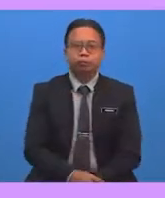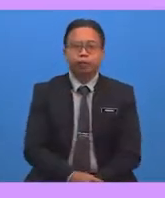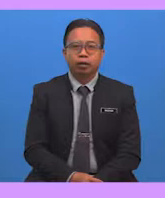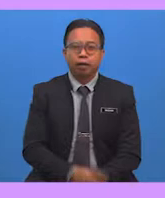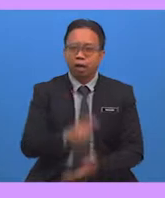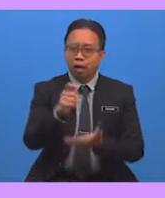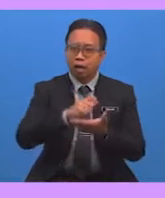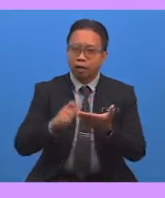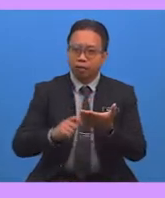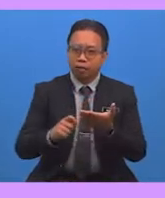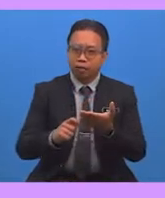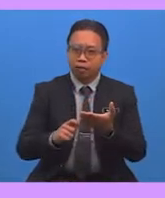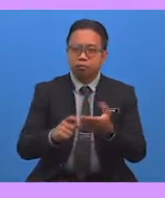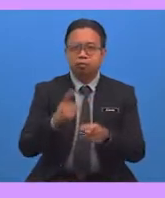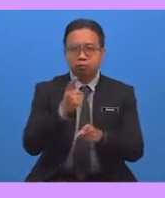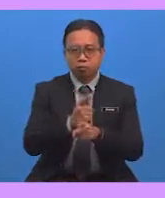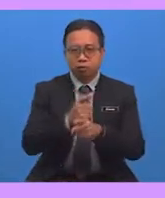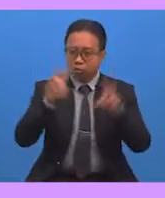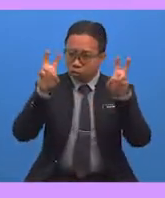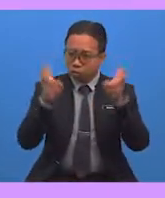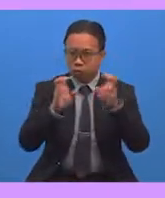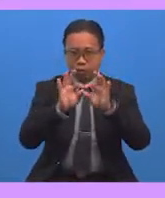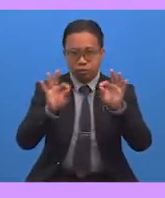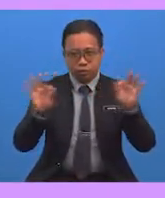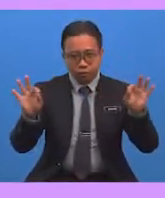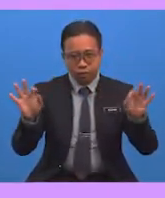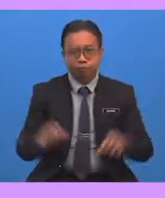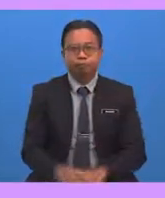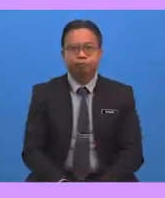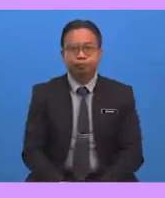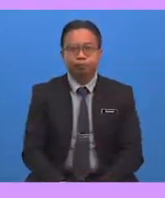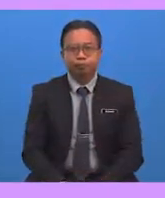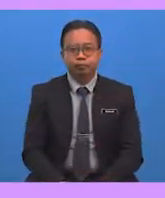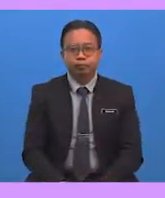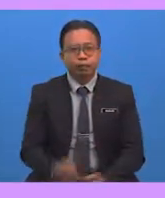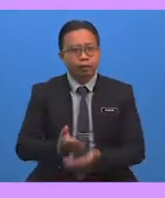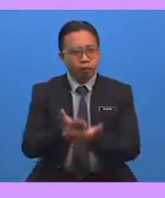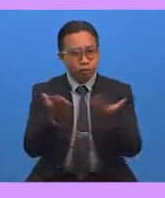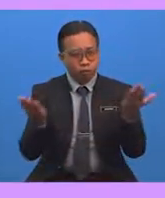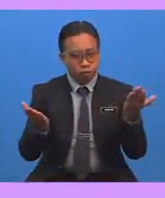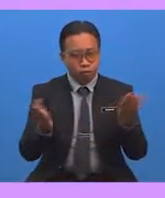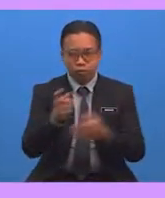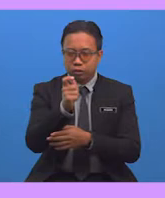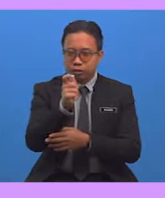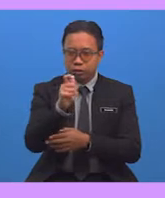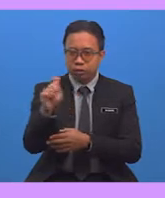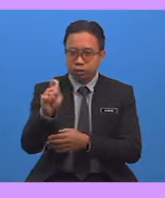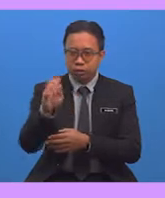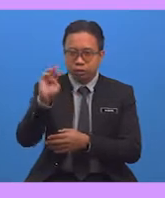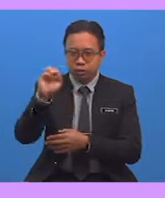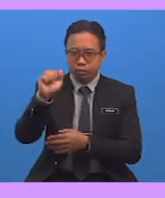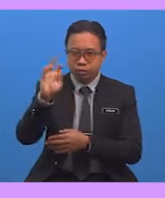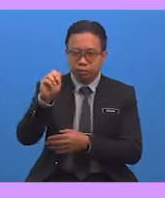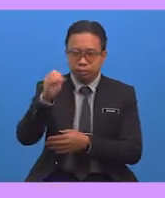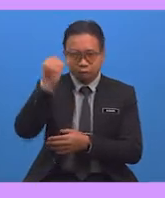Writing an effective topic sentence. A topic sentence introduces the main